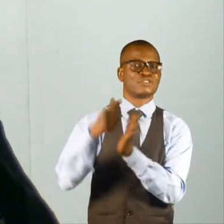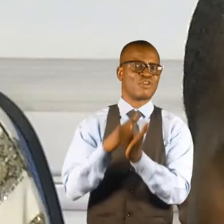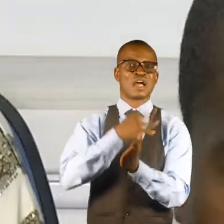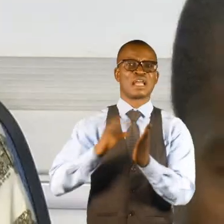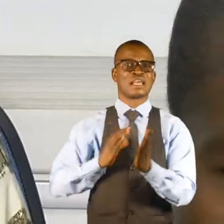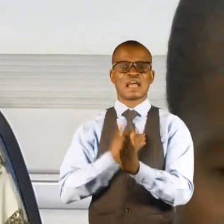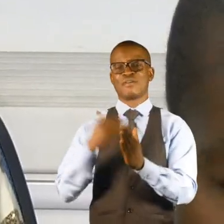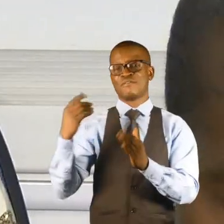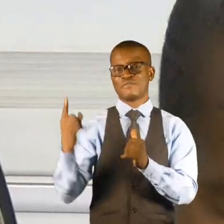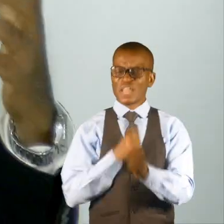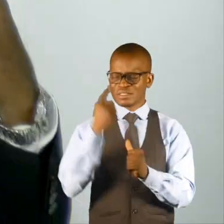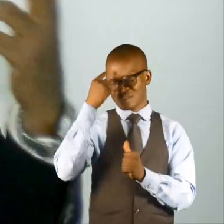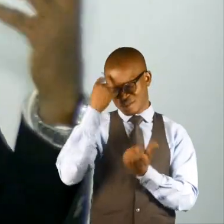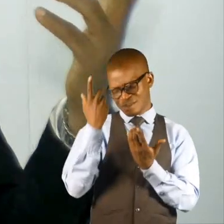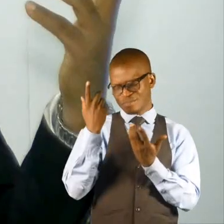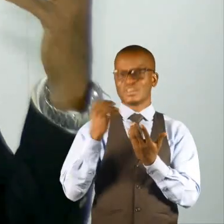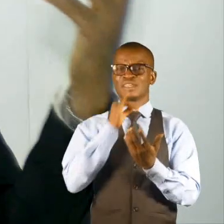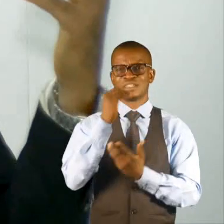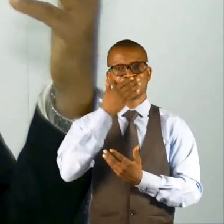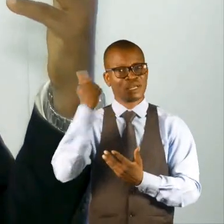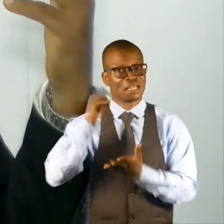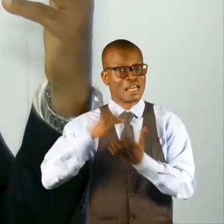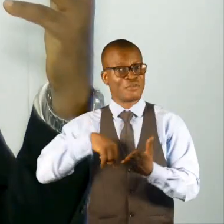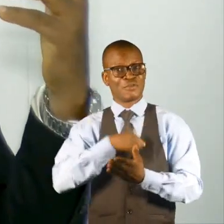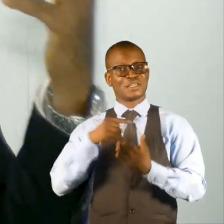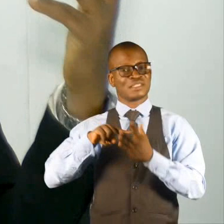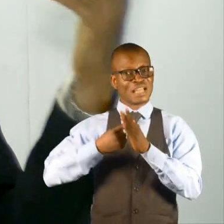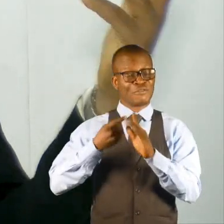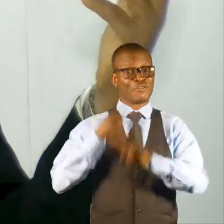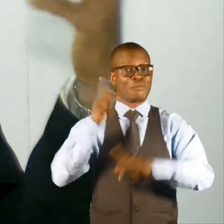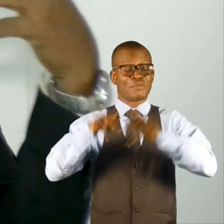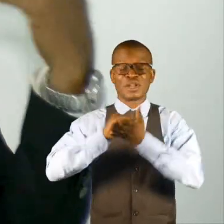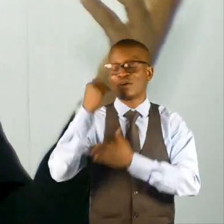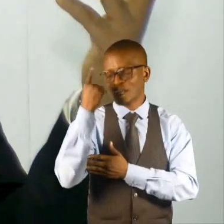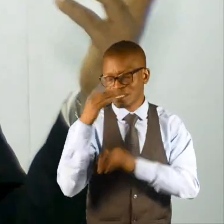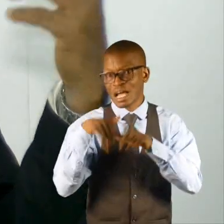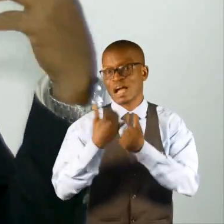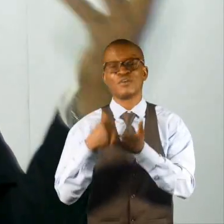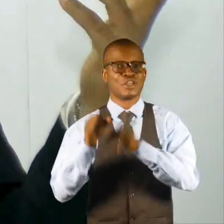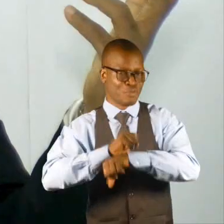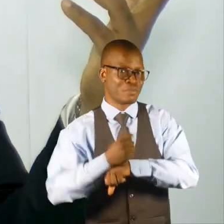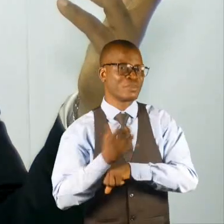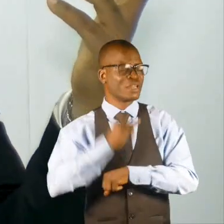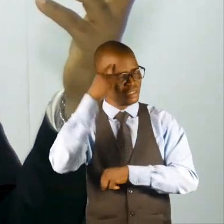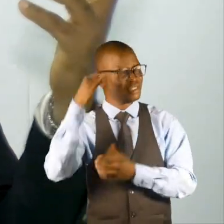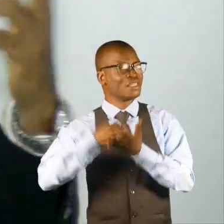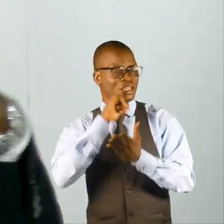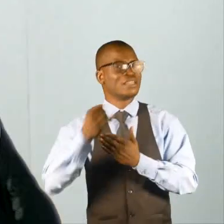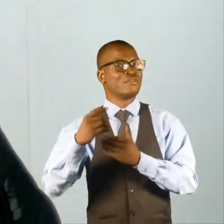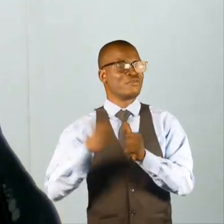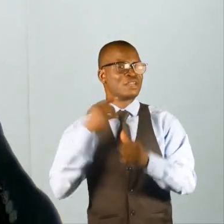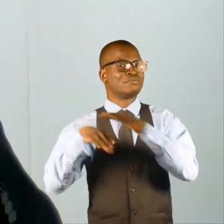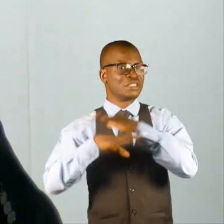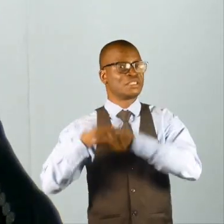that law. And then our first line of thought was, it is better to start from those who understand how it works.